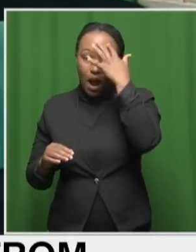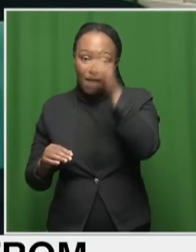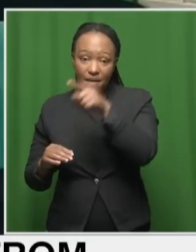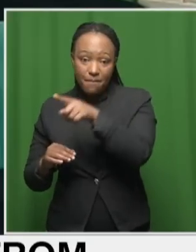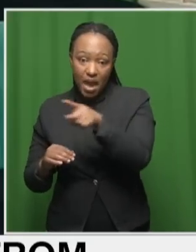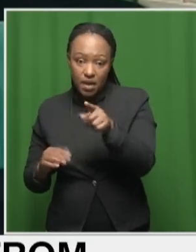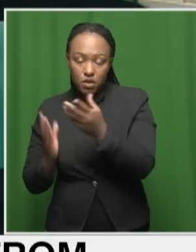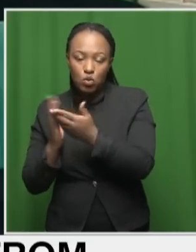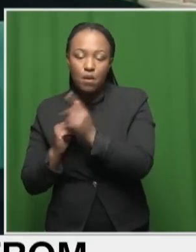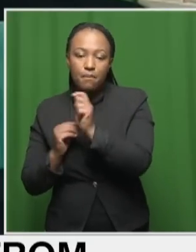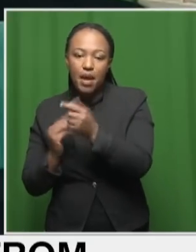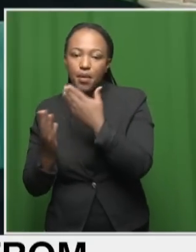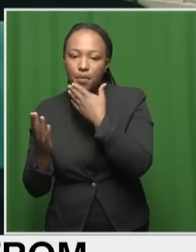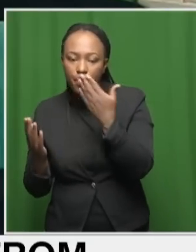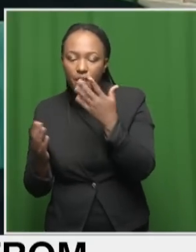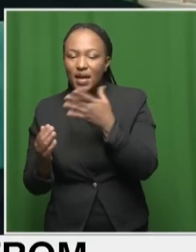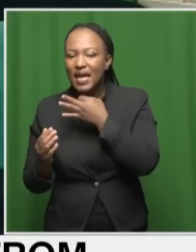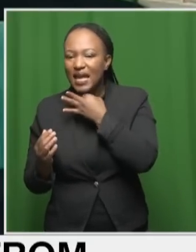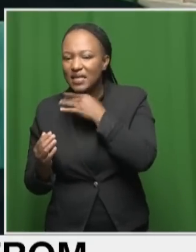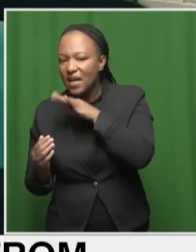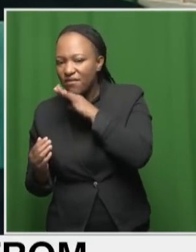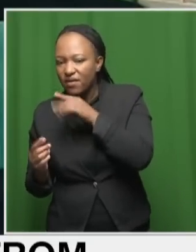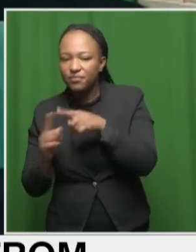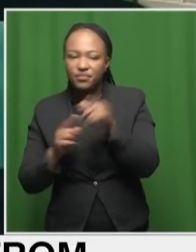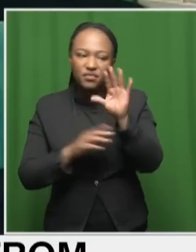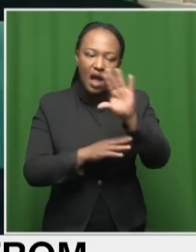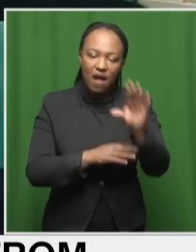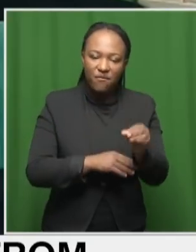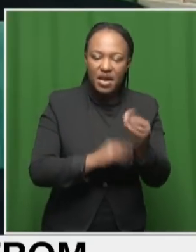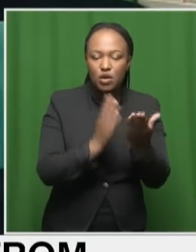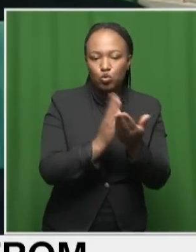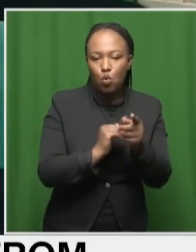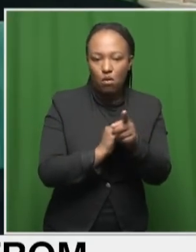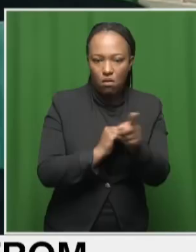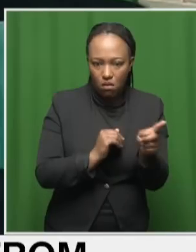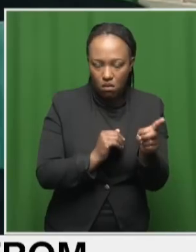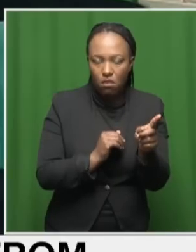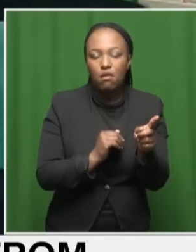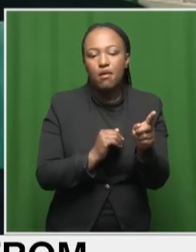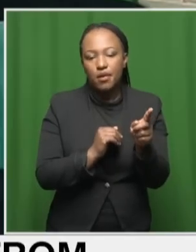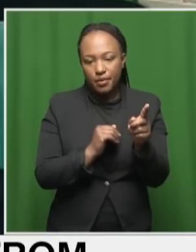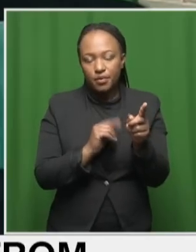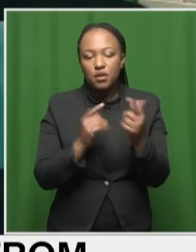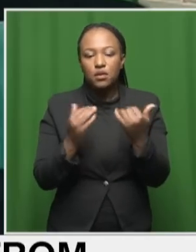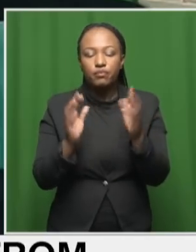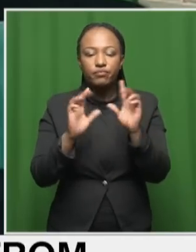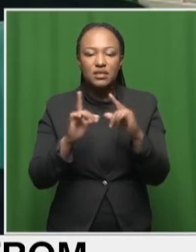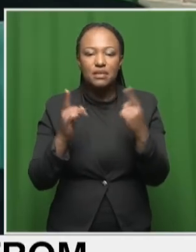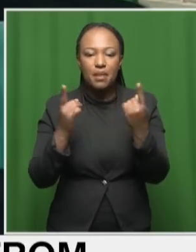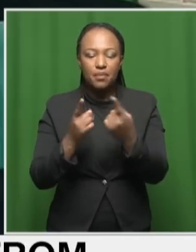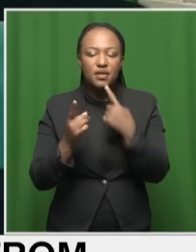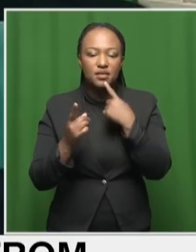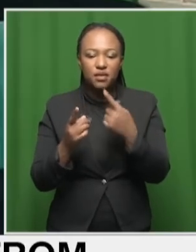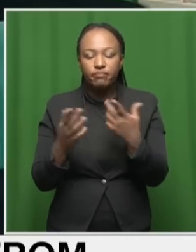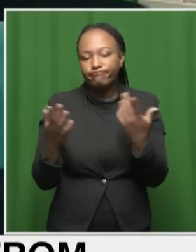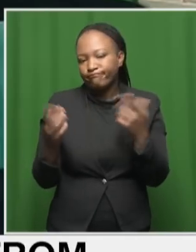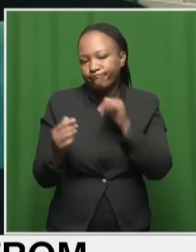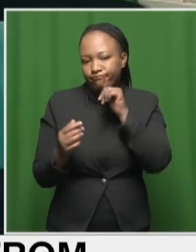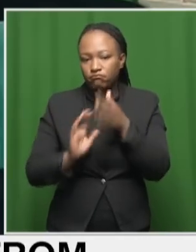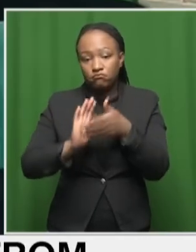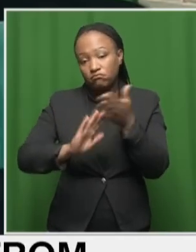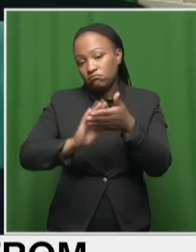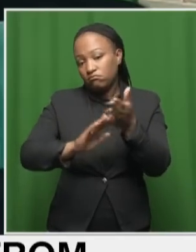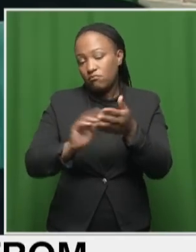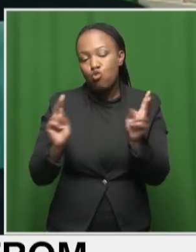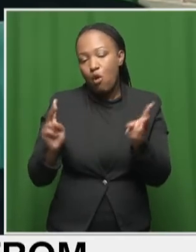schools, between English and Afrikaans schools and African language schools. And I think at the moment, the department's response is basically just business as usual. It's just